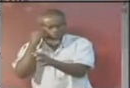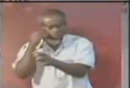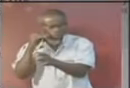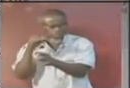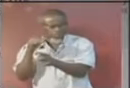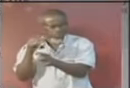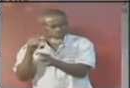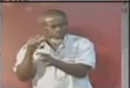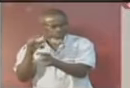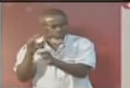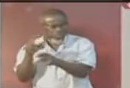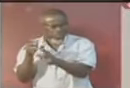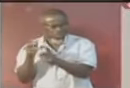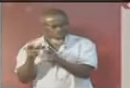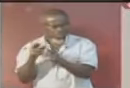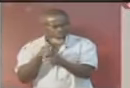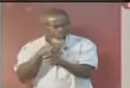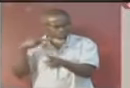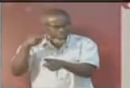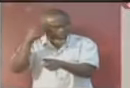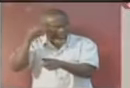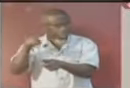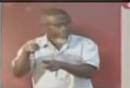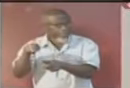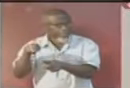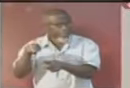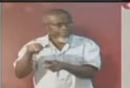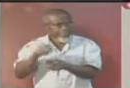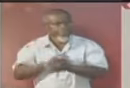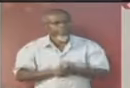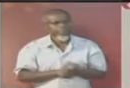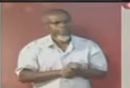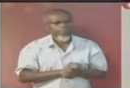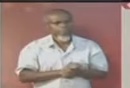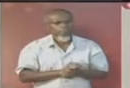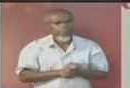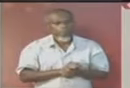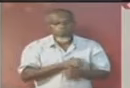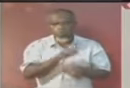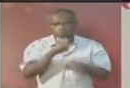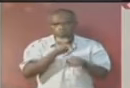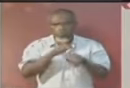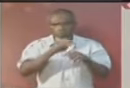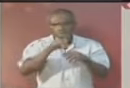Okay, so COVID patients at home, I mean, generally speaking, when you have a viral illness,